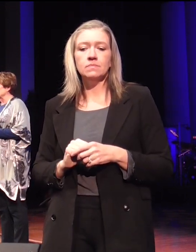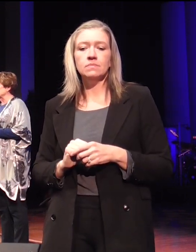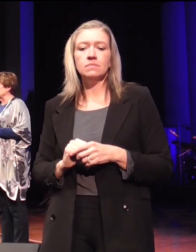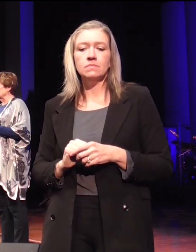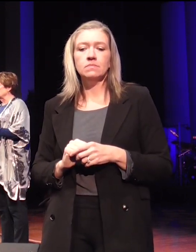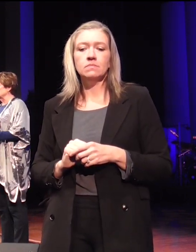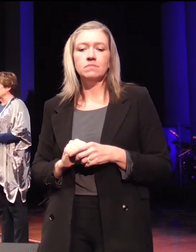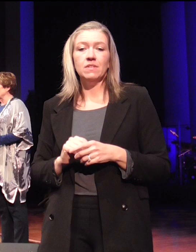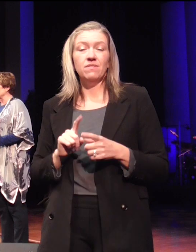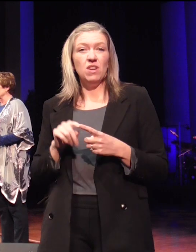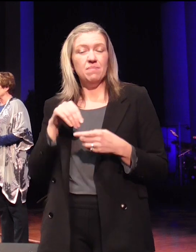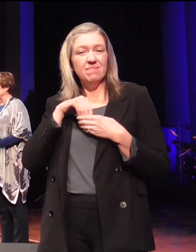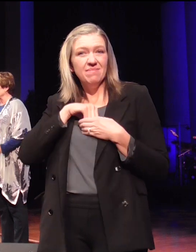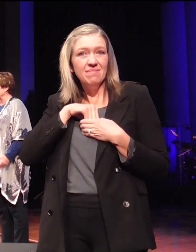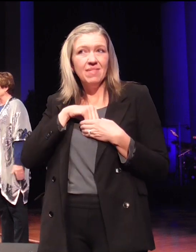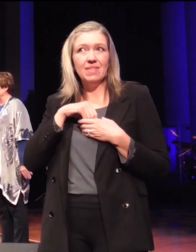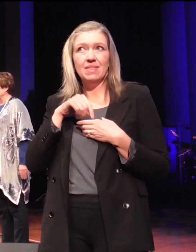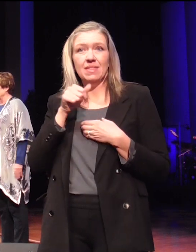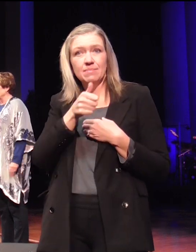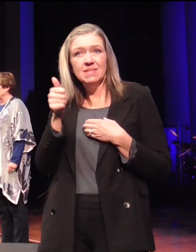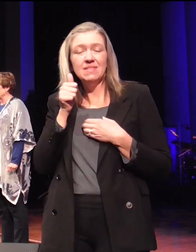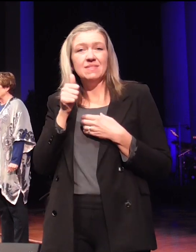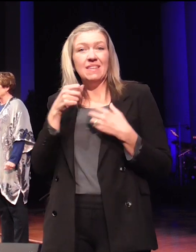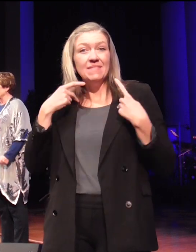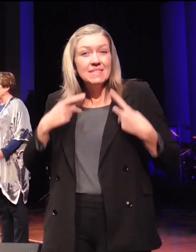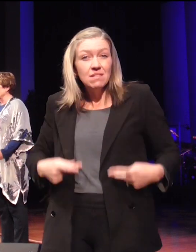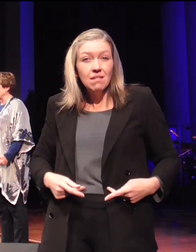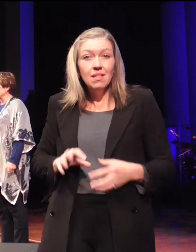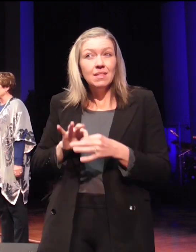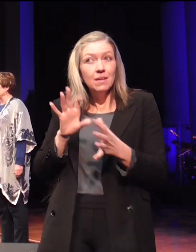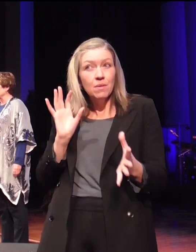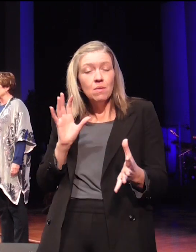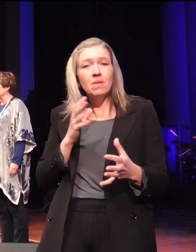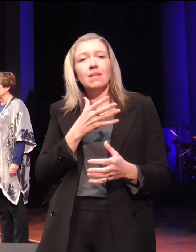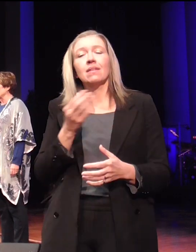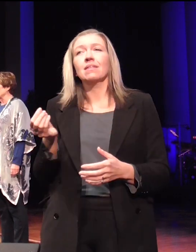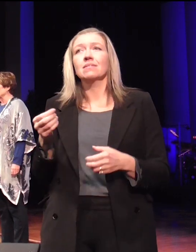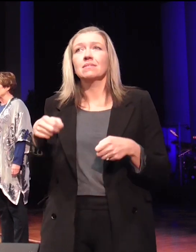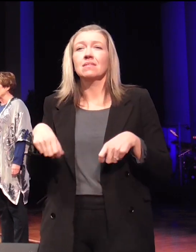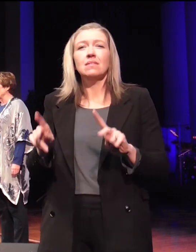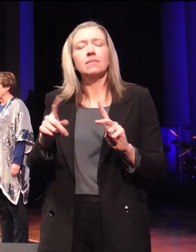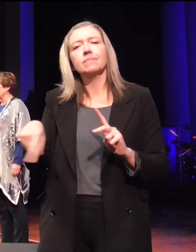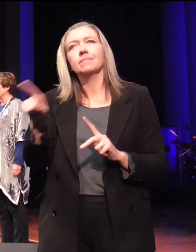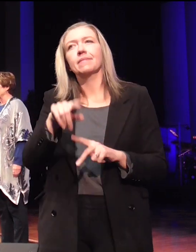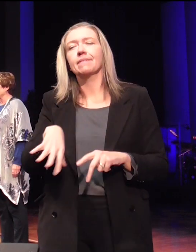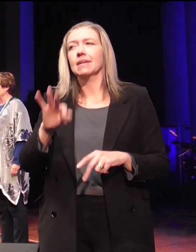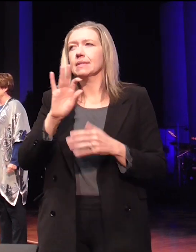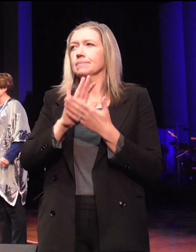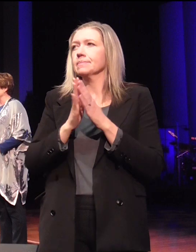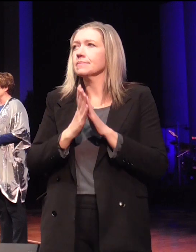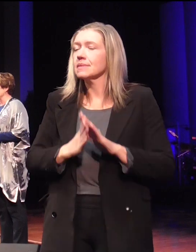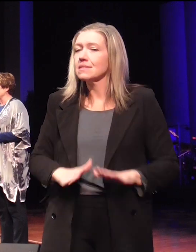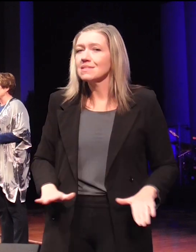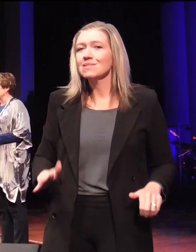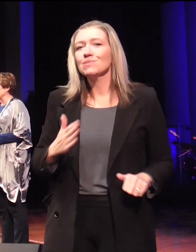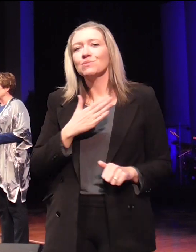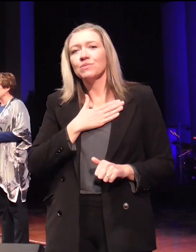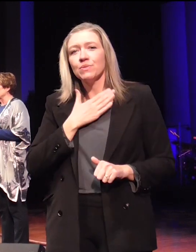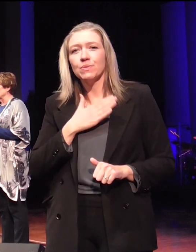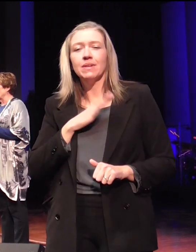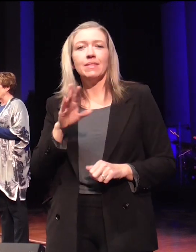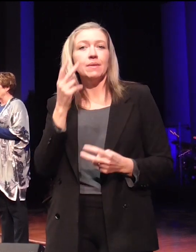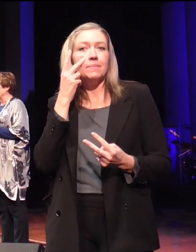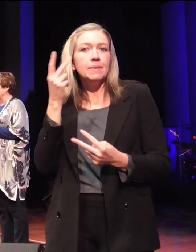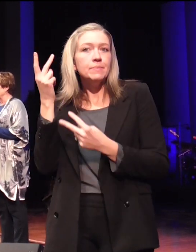from themselves physically, but let them find peace and joy, and let their memories